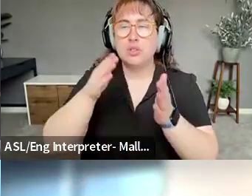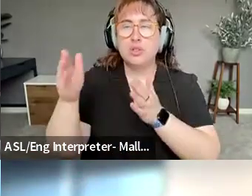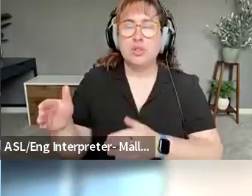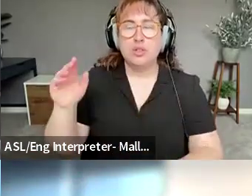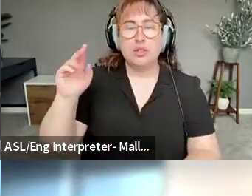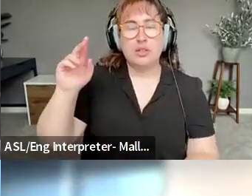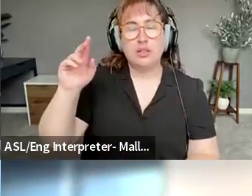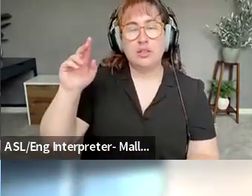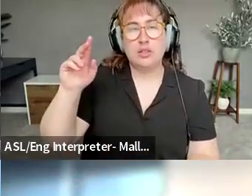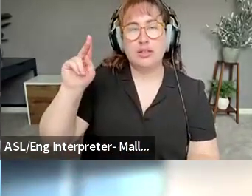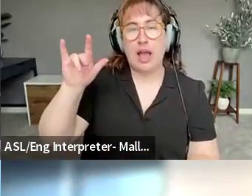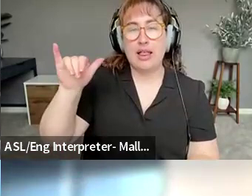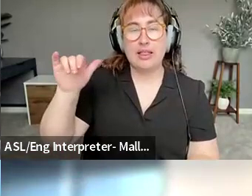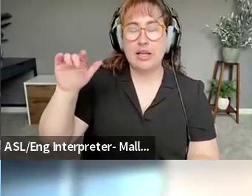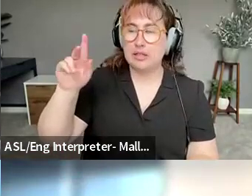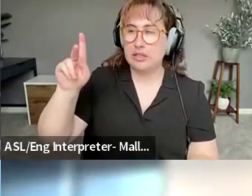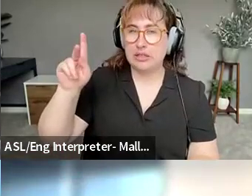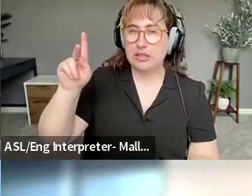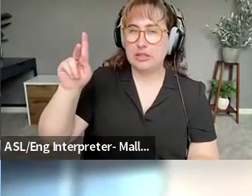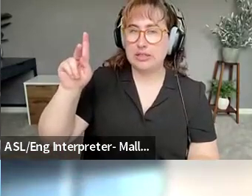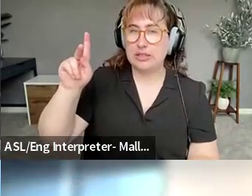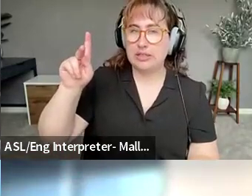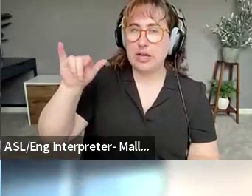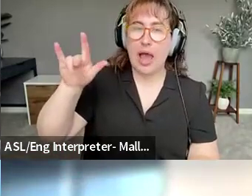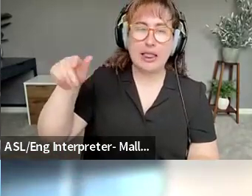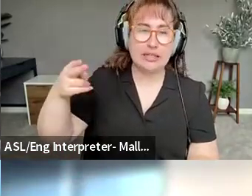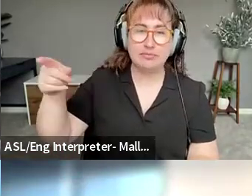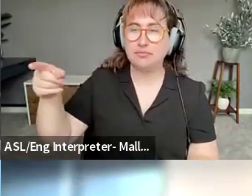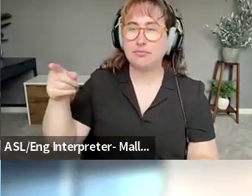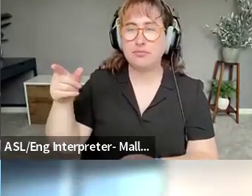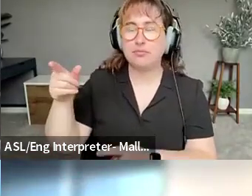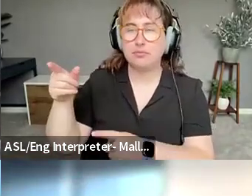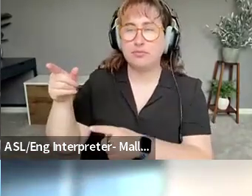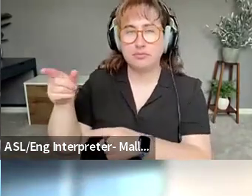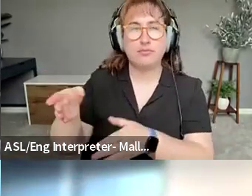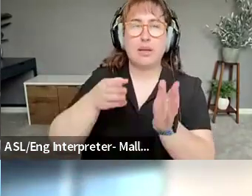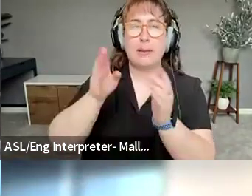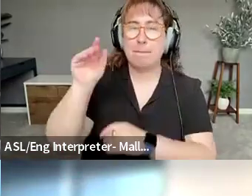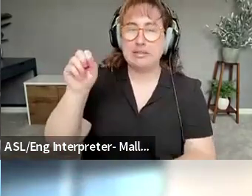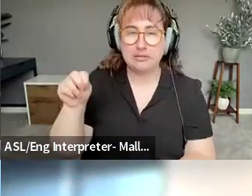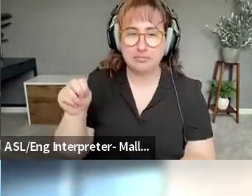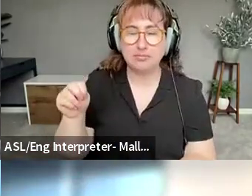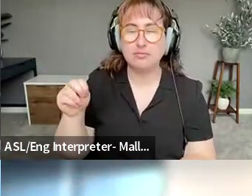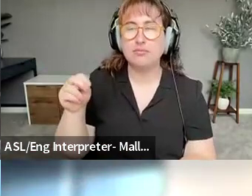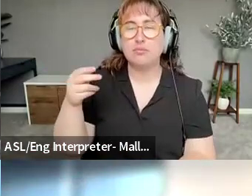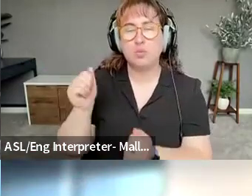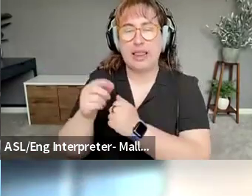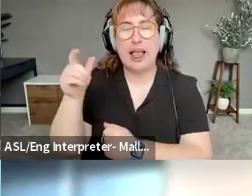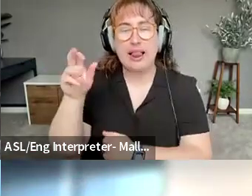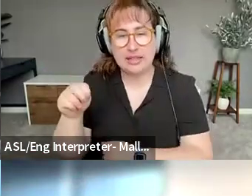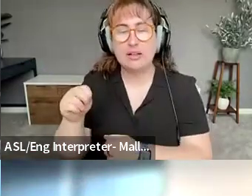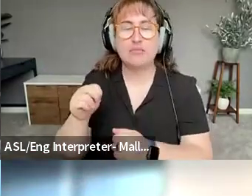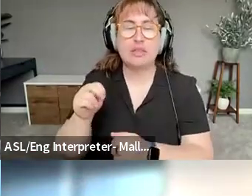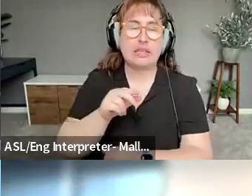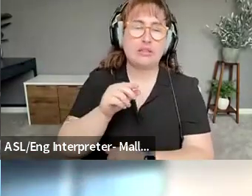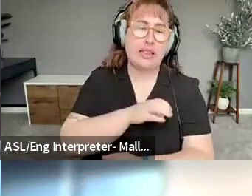an HCBS specialist on Scott's team. Good morning. We also have Mason. Mason's on Helen's team and works with clinical services. He's also